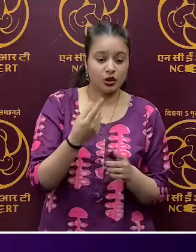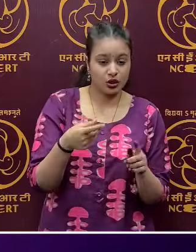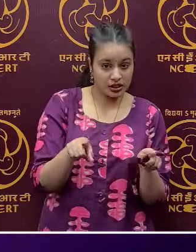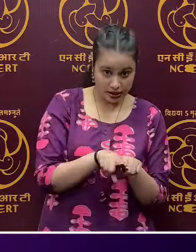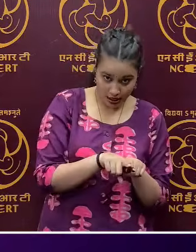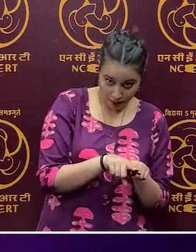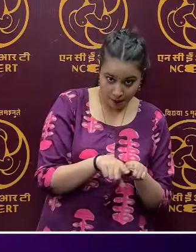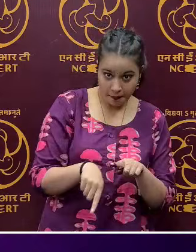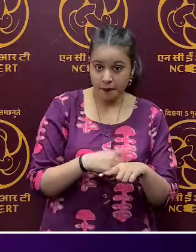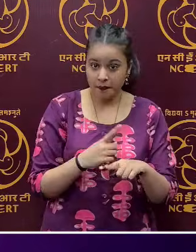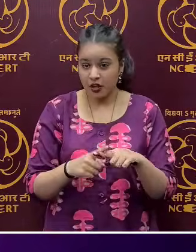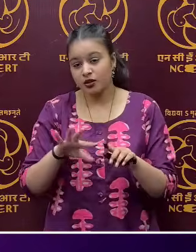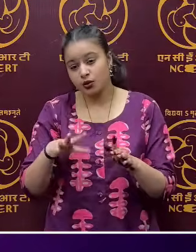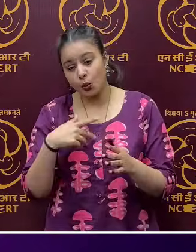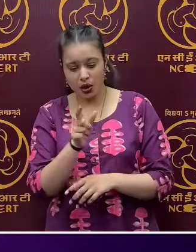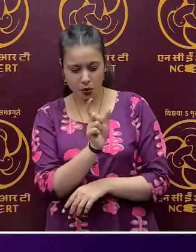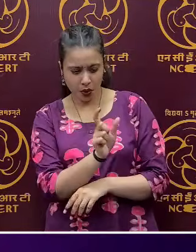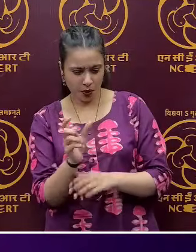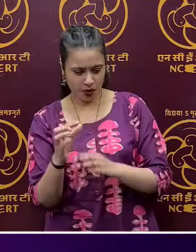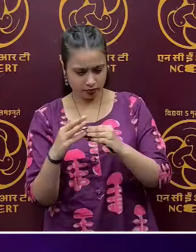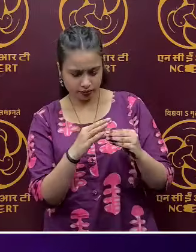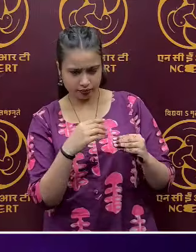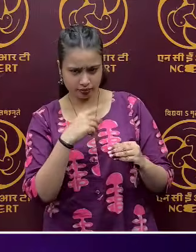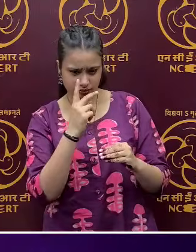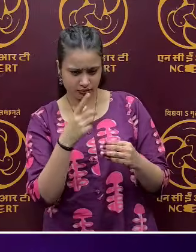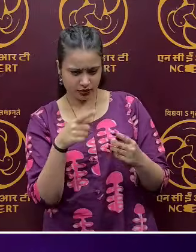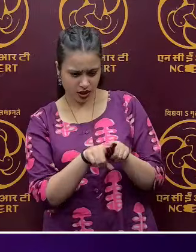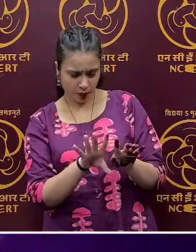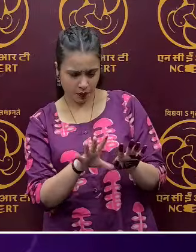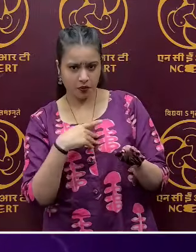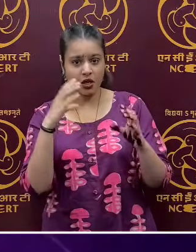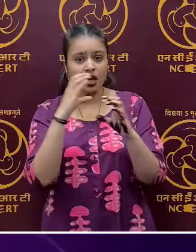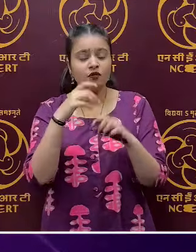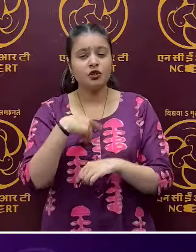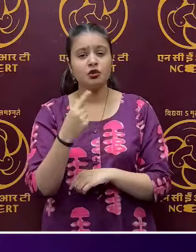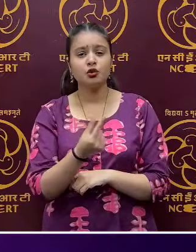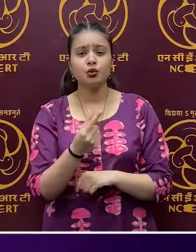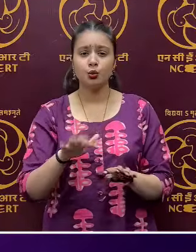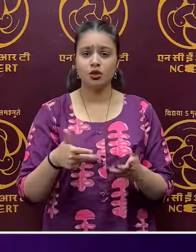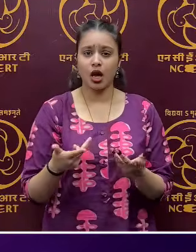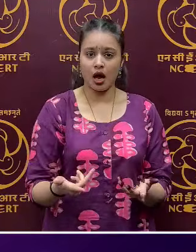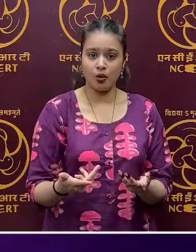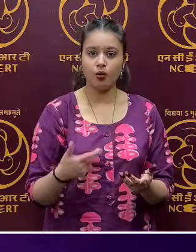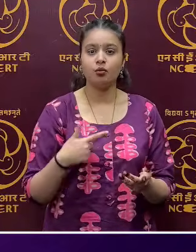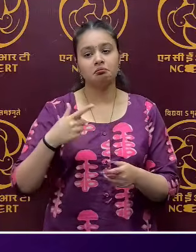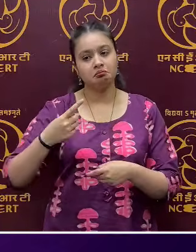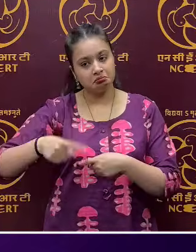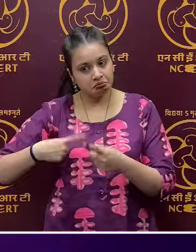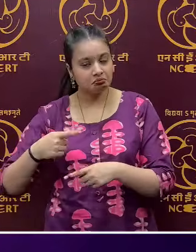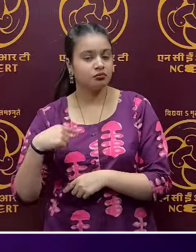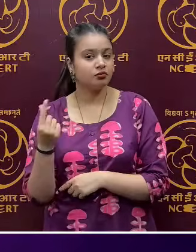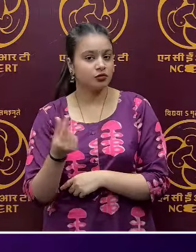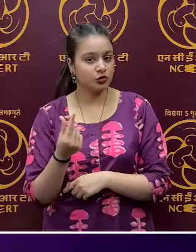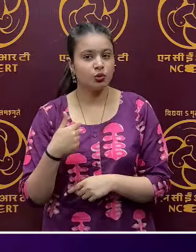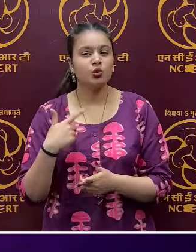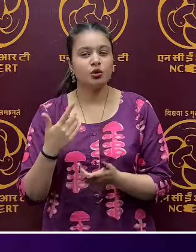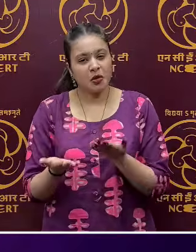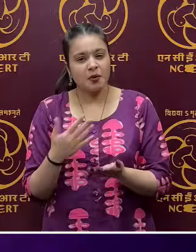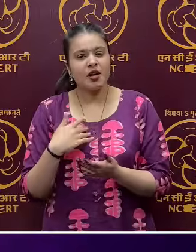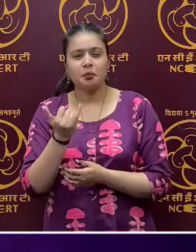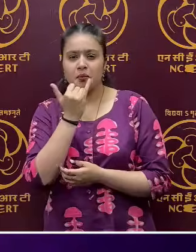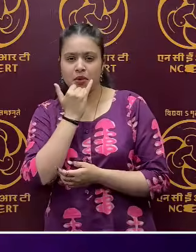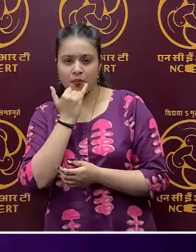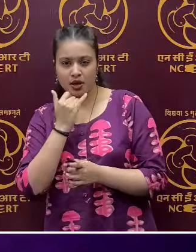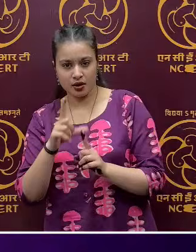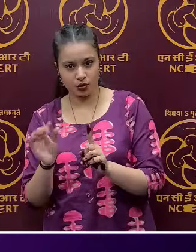or maybe similar looking, and we are confused by how to use them. Okay. And we often use them wrongly. So